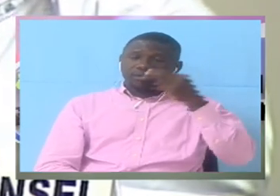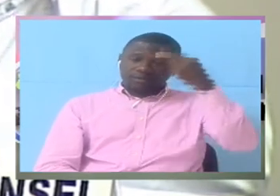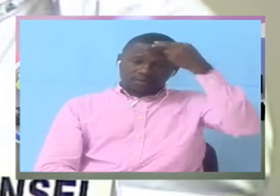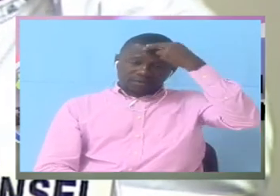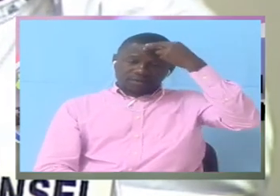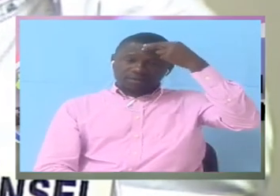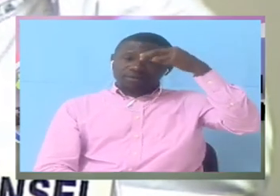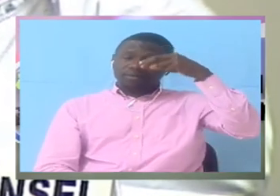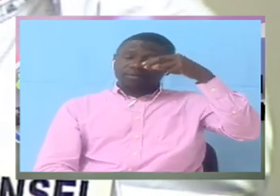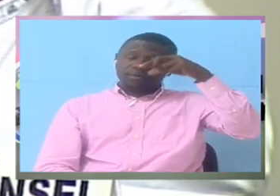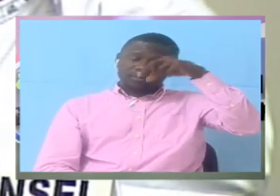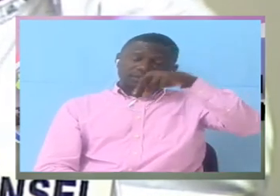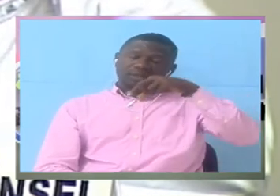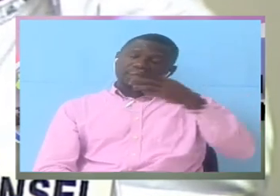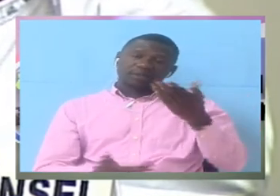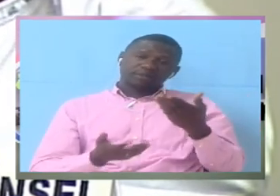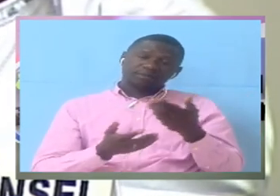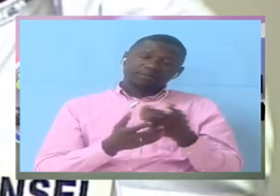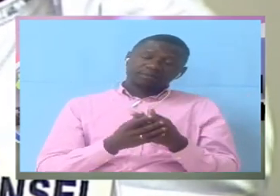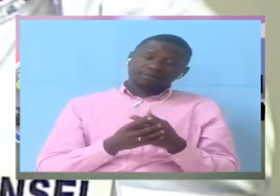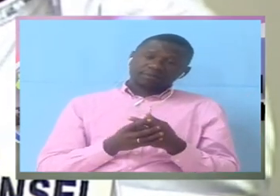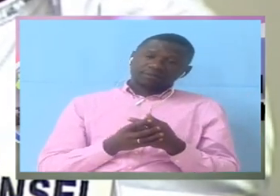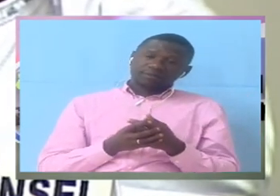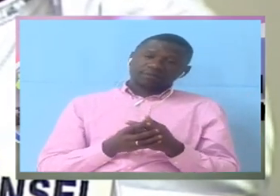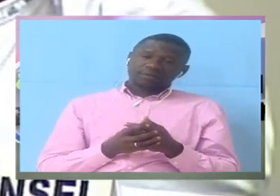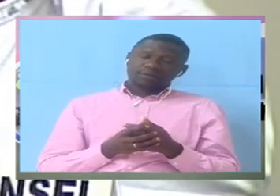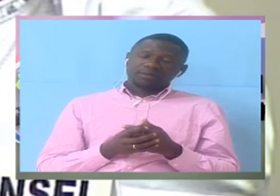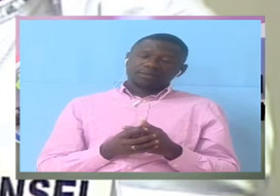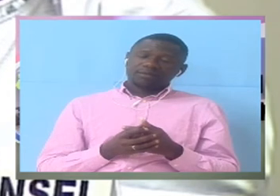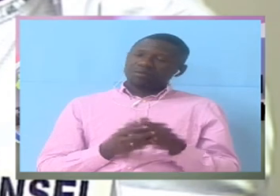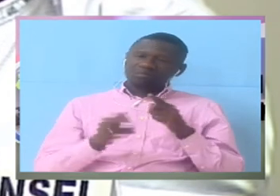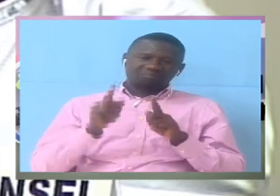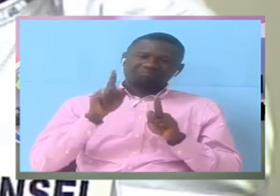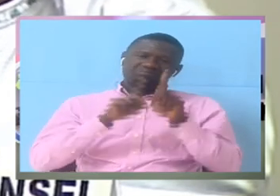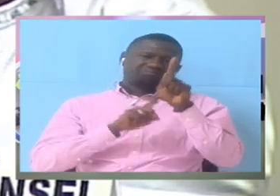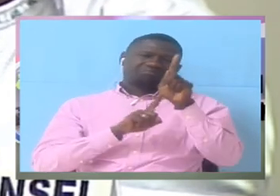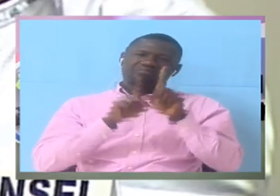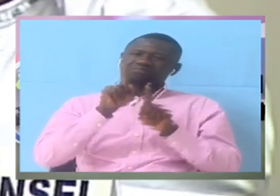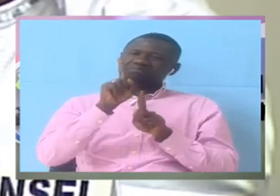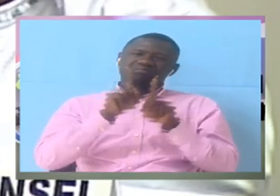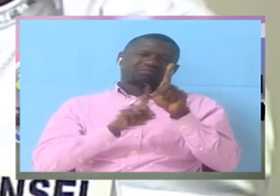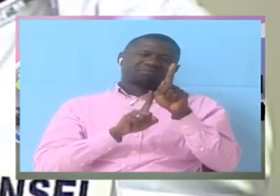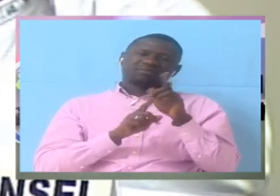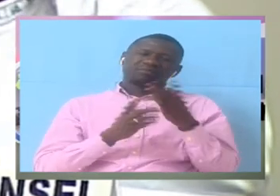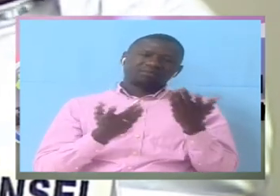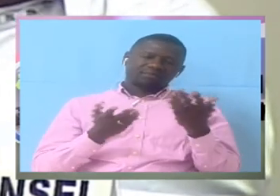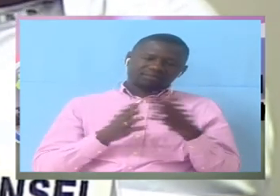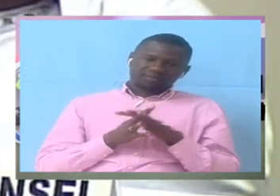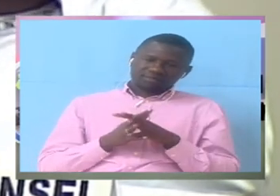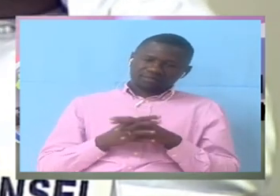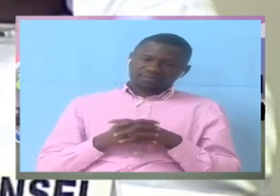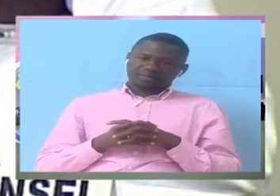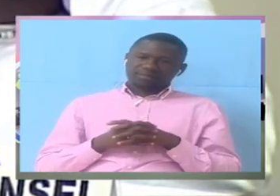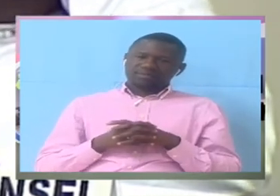Obviously it's an unholy combination. Duo wamu jinani setan lateral.